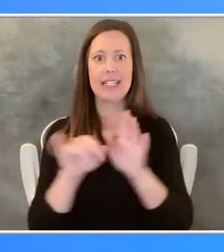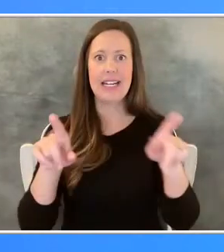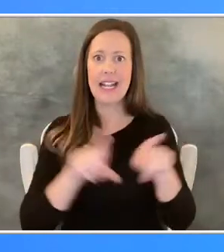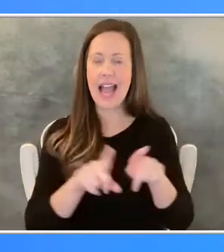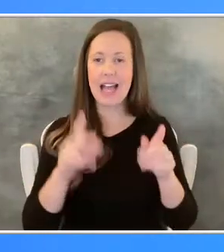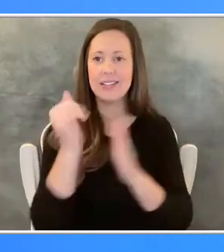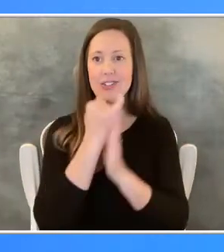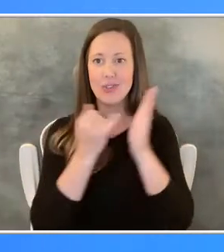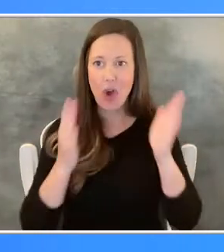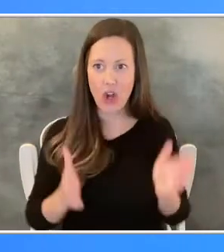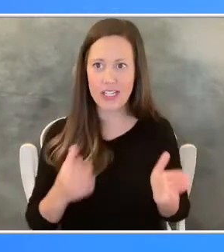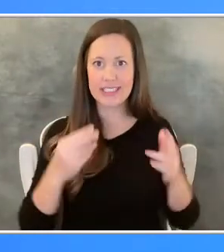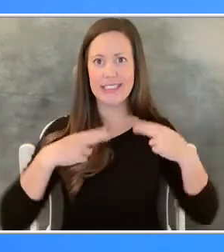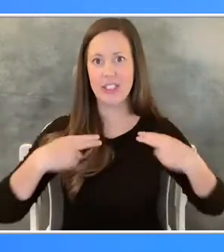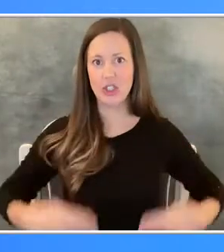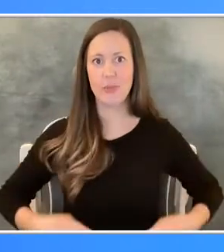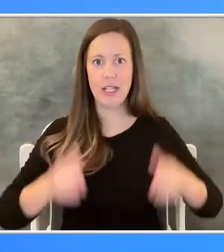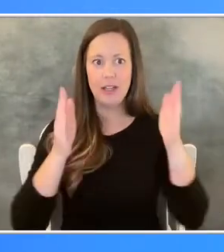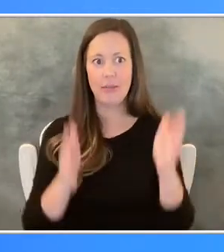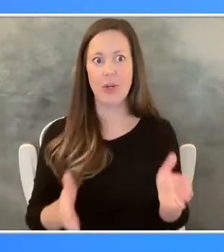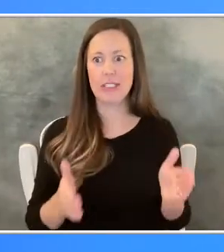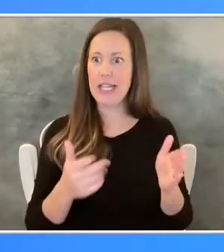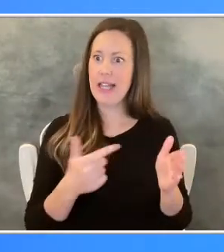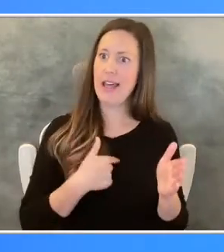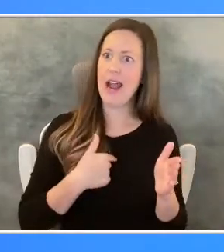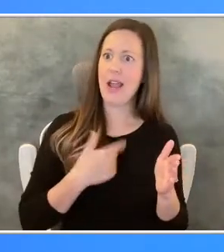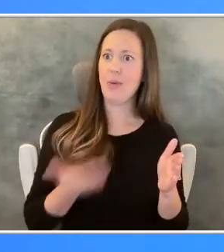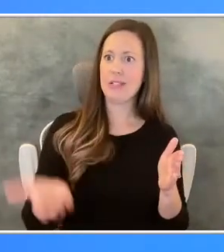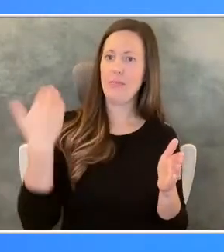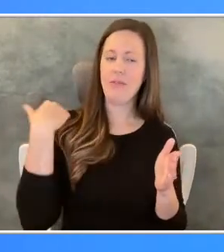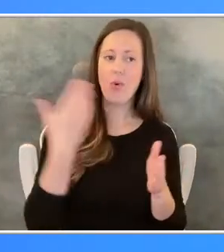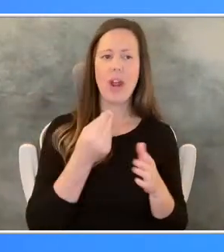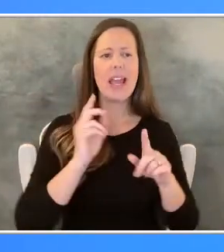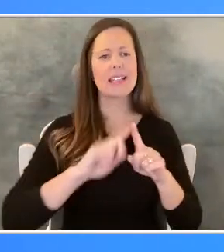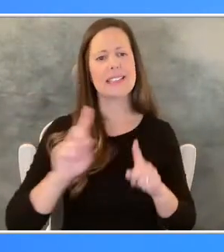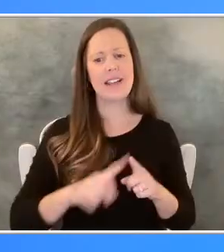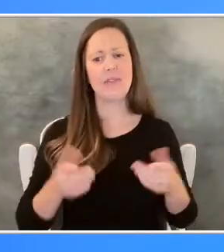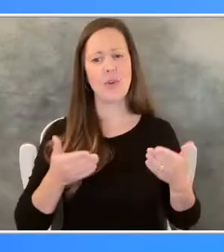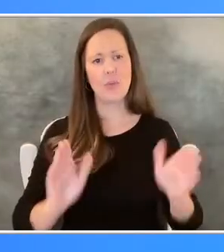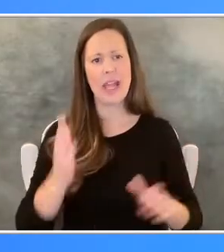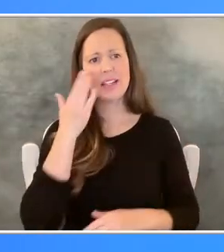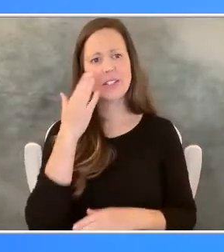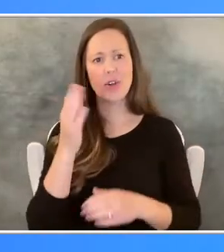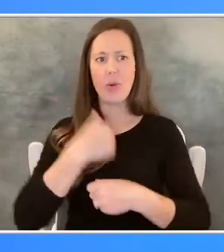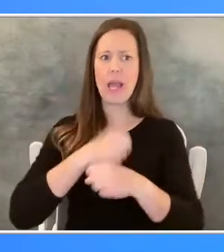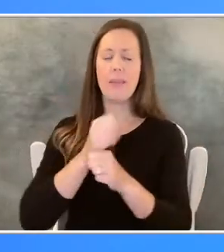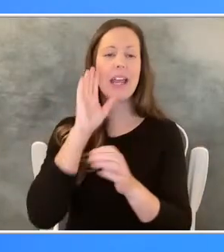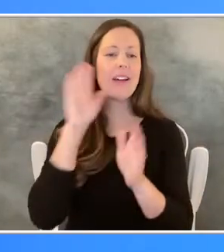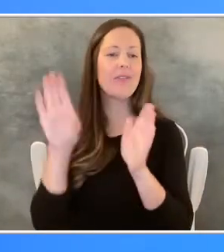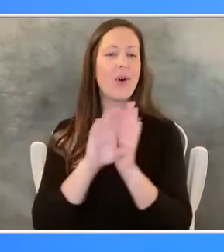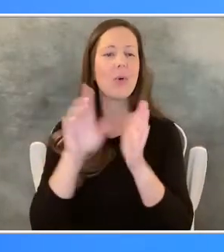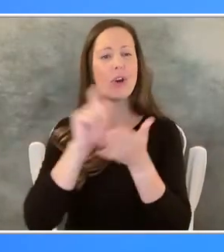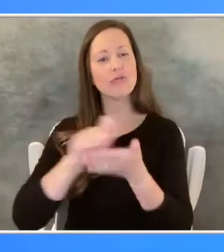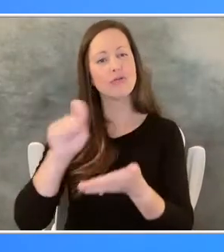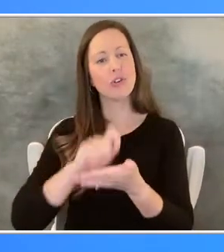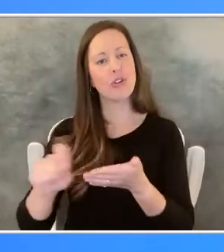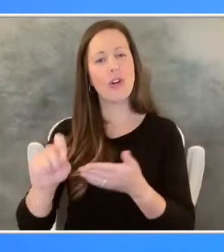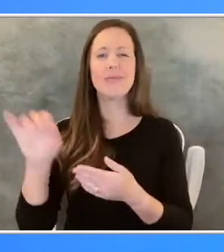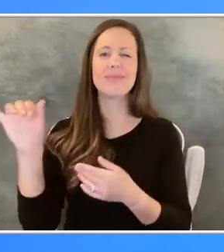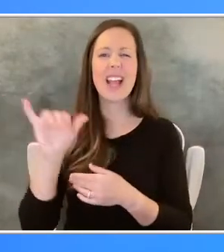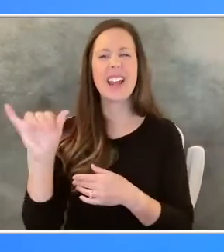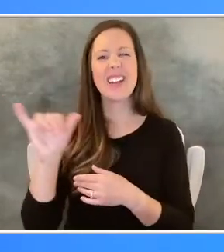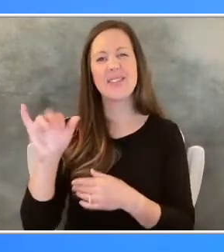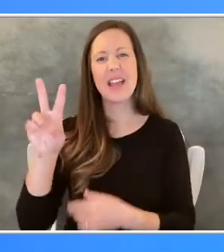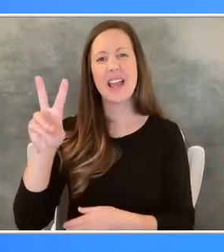was before. And I did it in two different ways. I created a photo journal, kind of a blog that you know, I